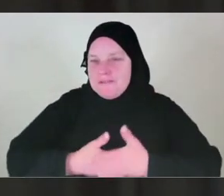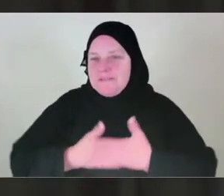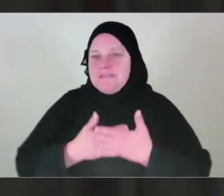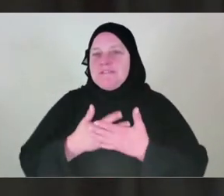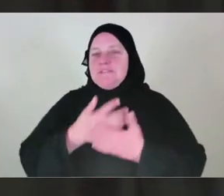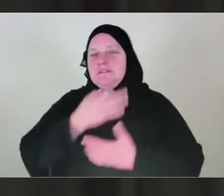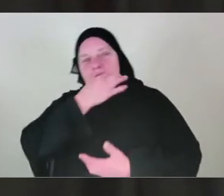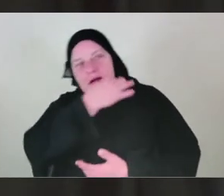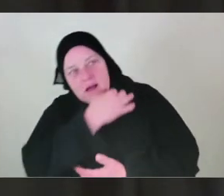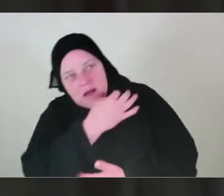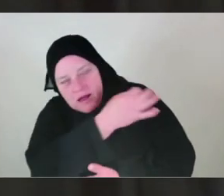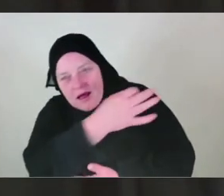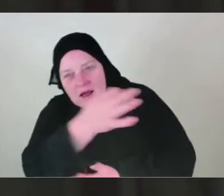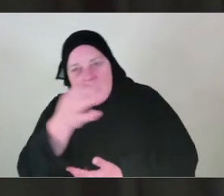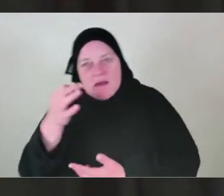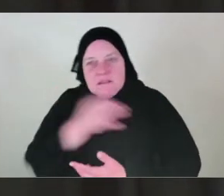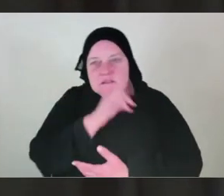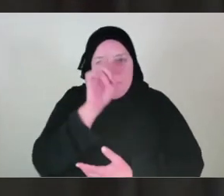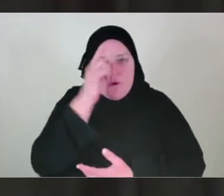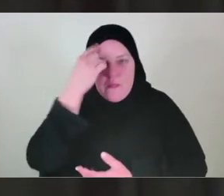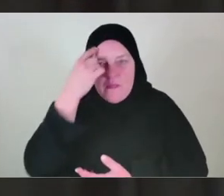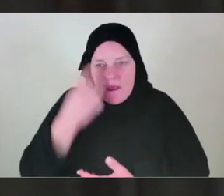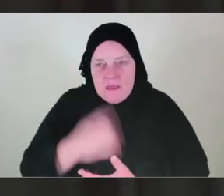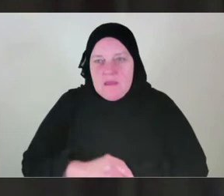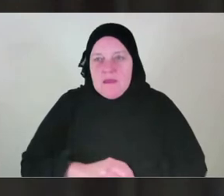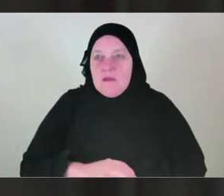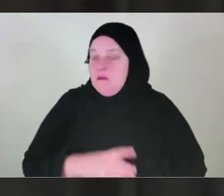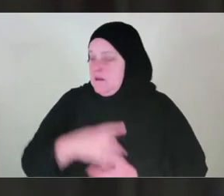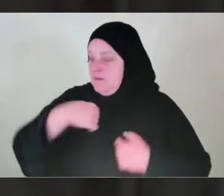court of Ma'mun.